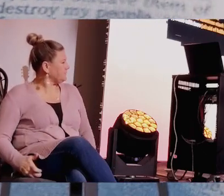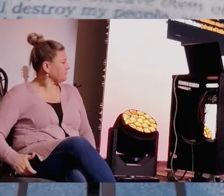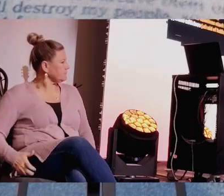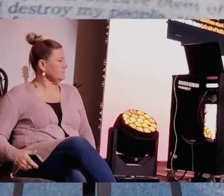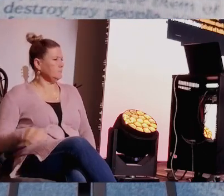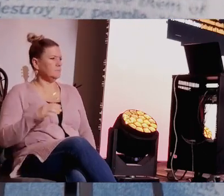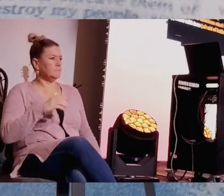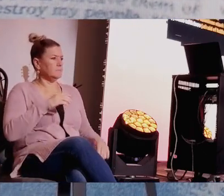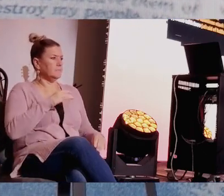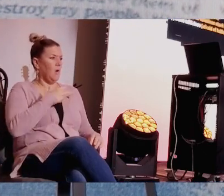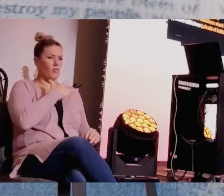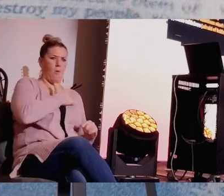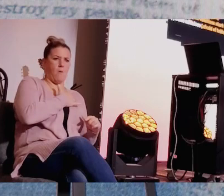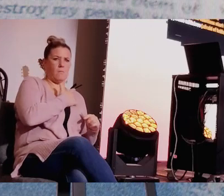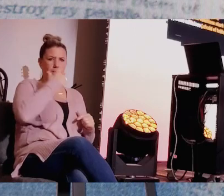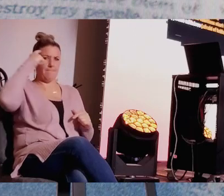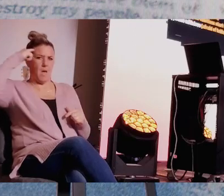The heart and the mind.